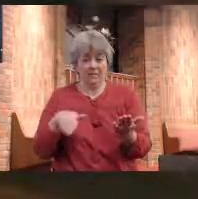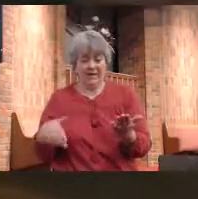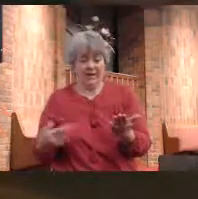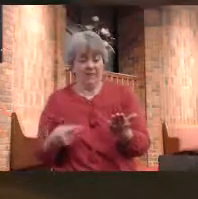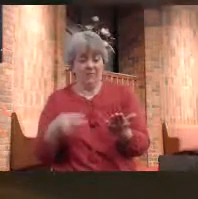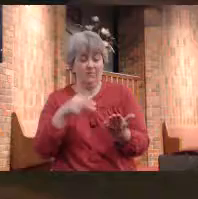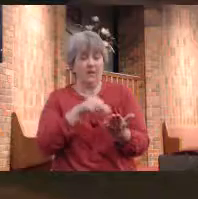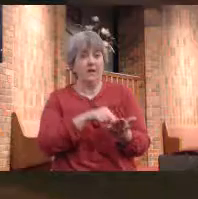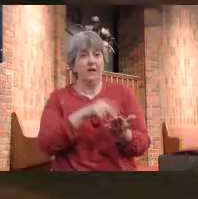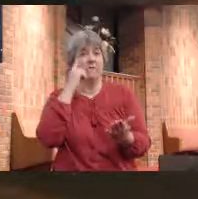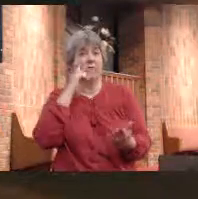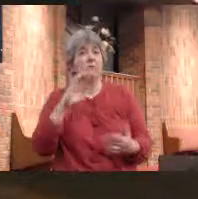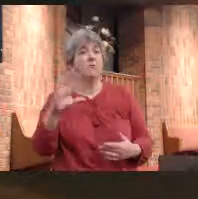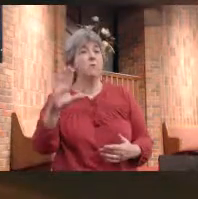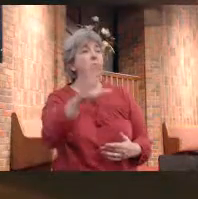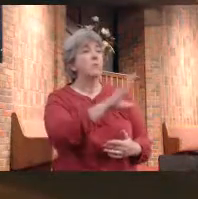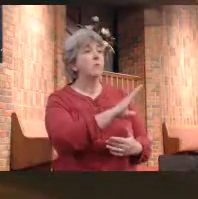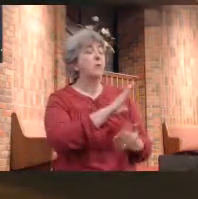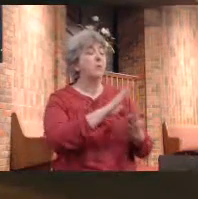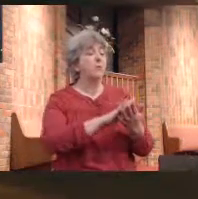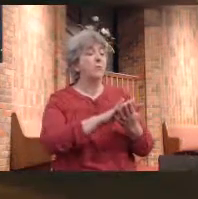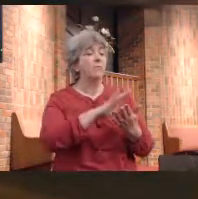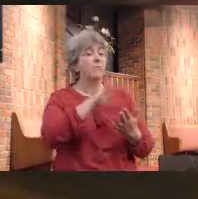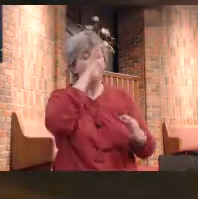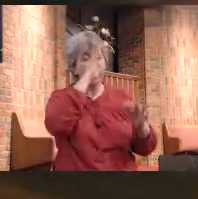and hope are in God.